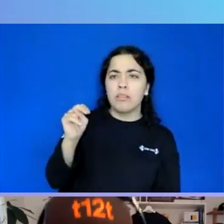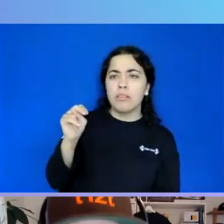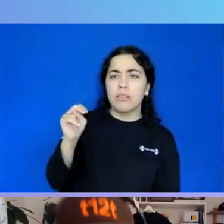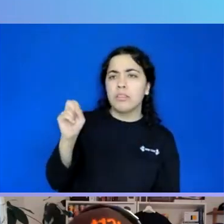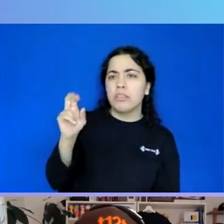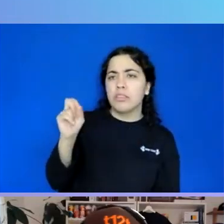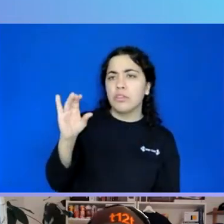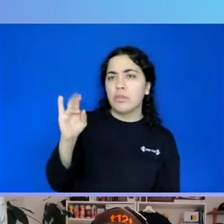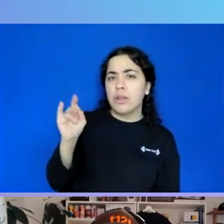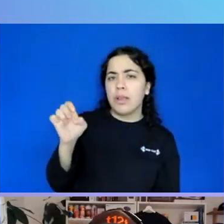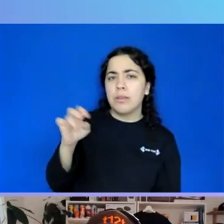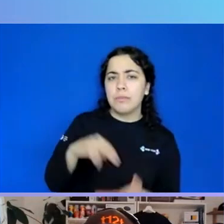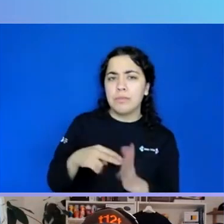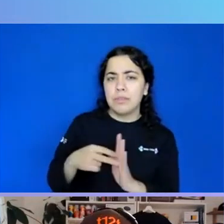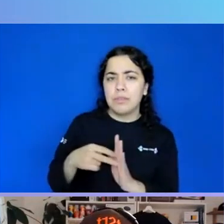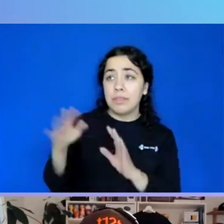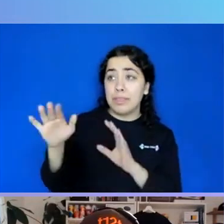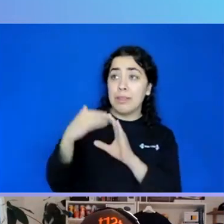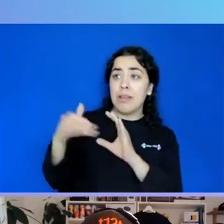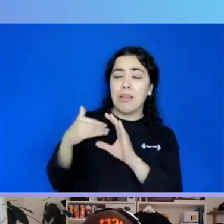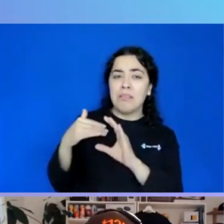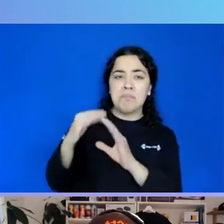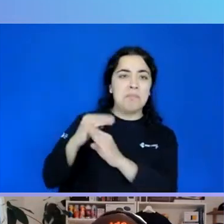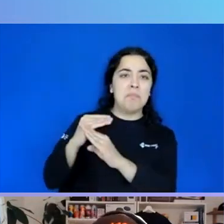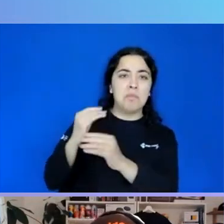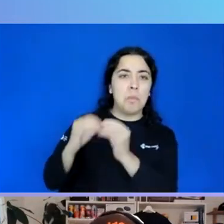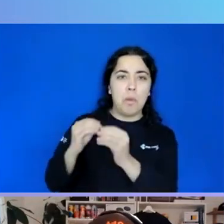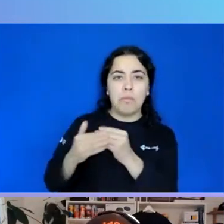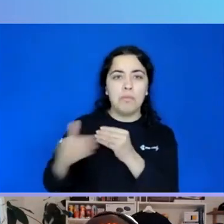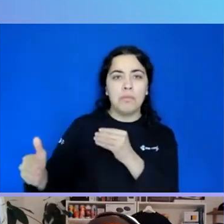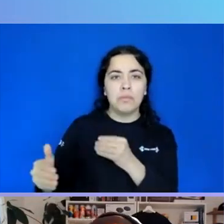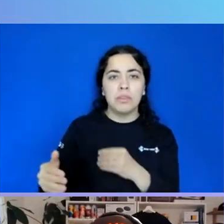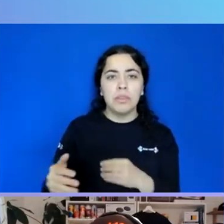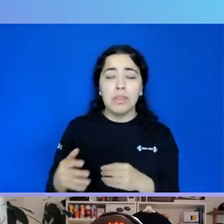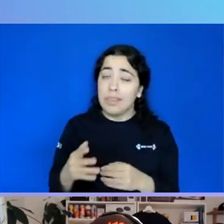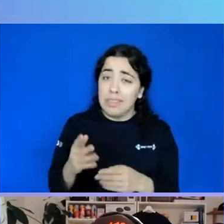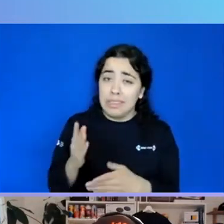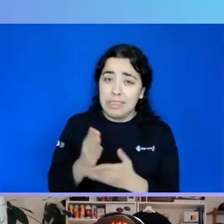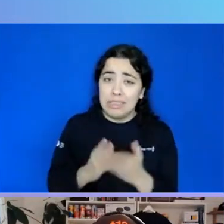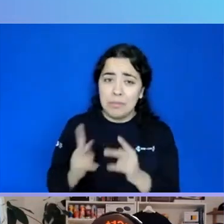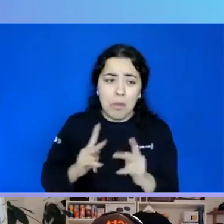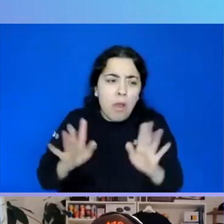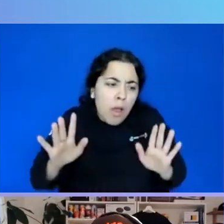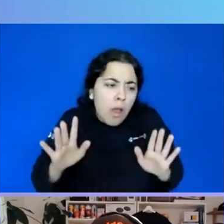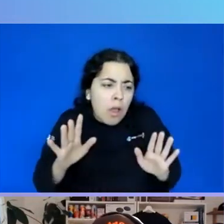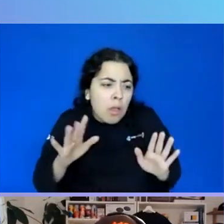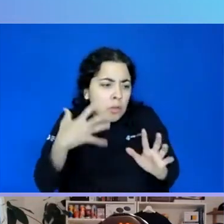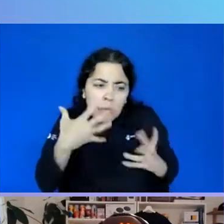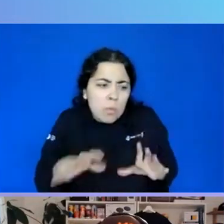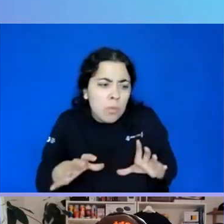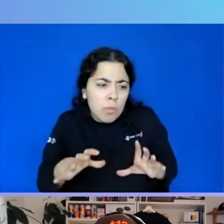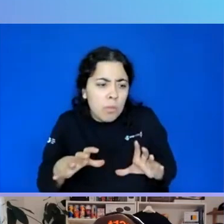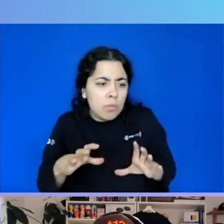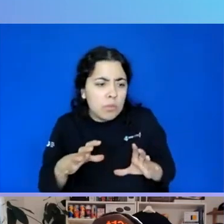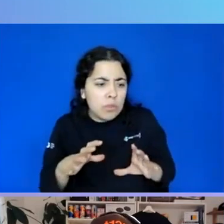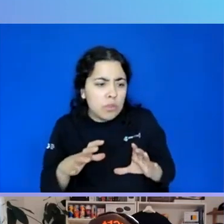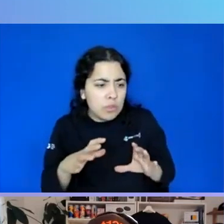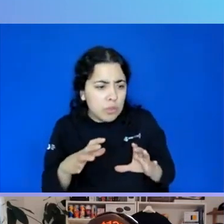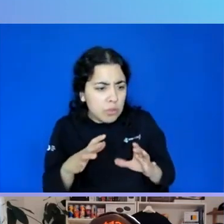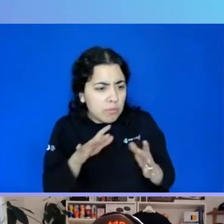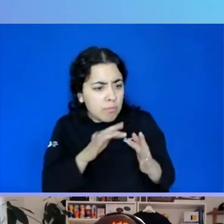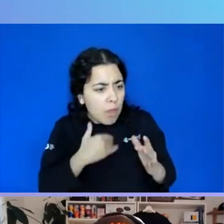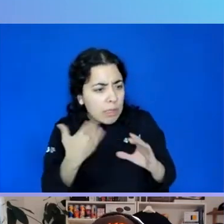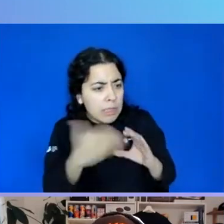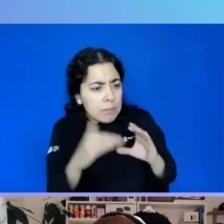team. That, oh no, you shouldn't unsubscribe from our fantastic newsletter. But people want to do that. People are maybe not interested